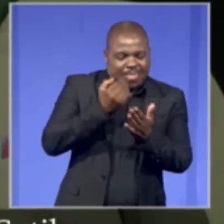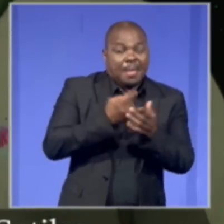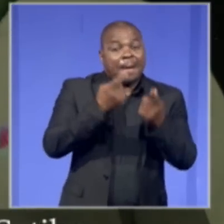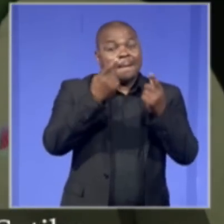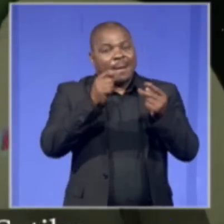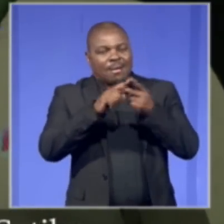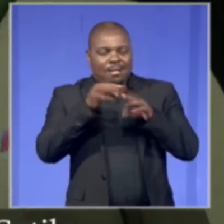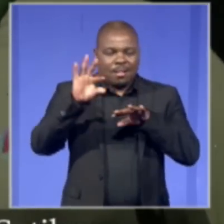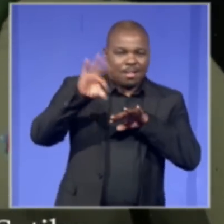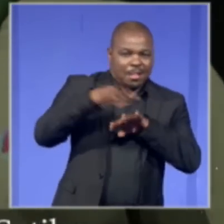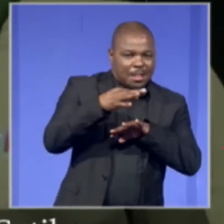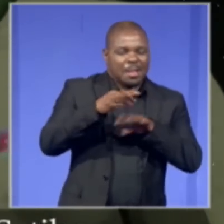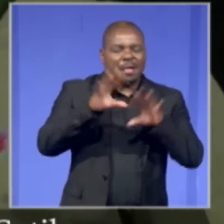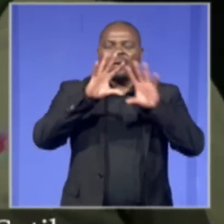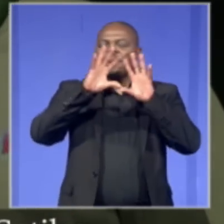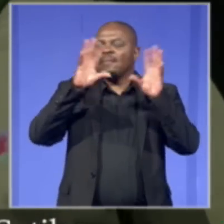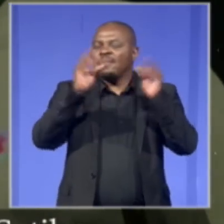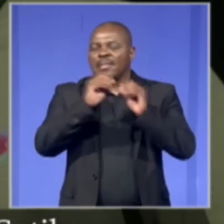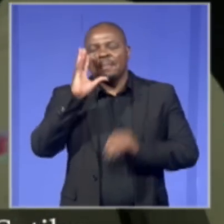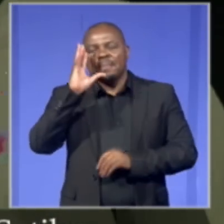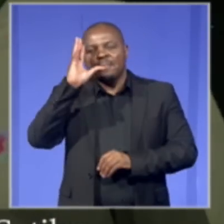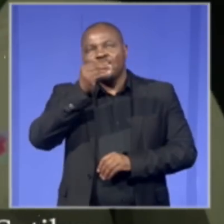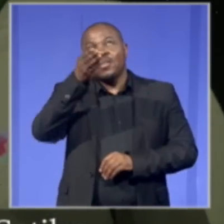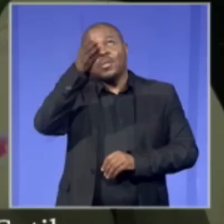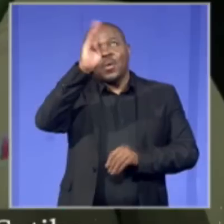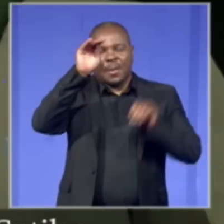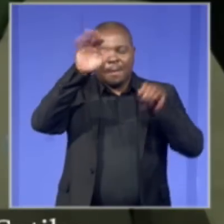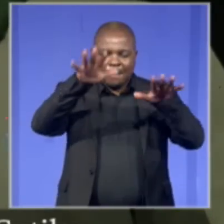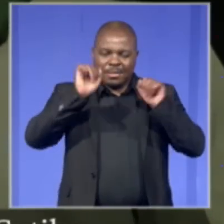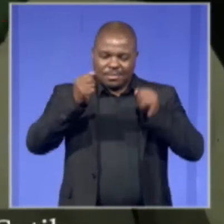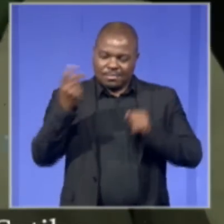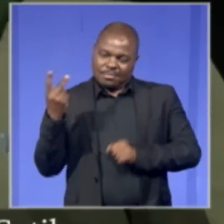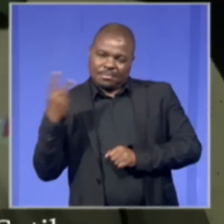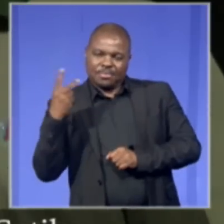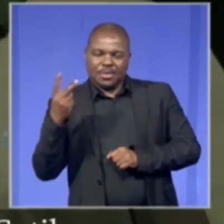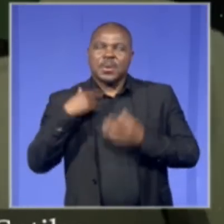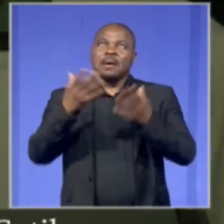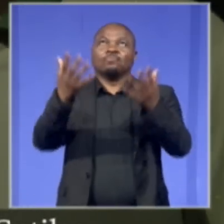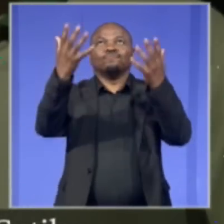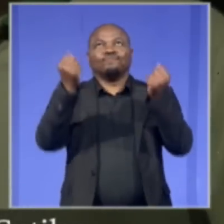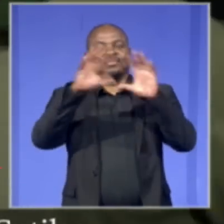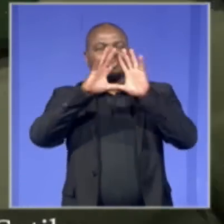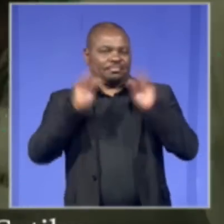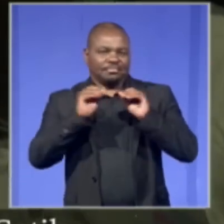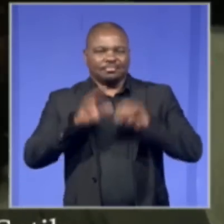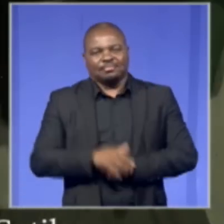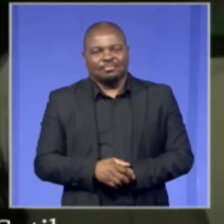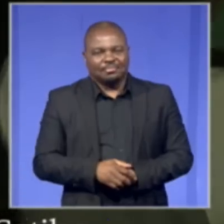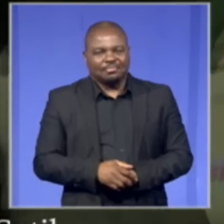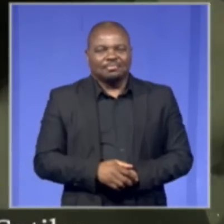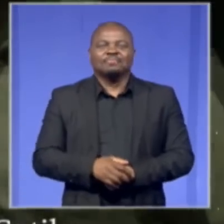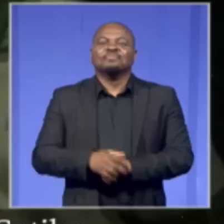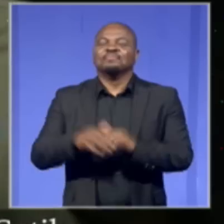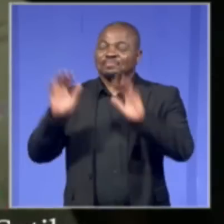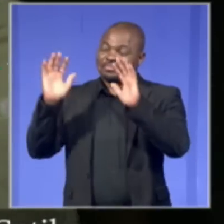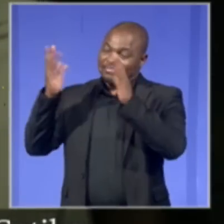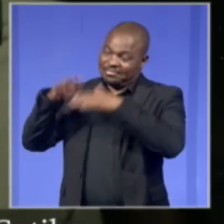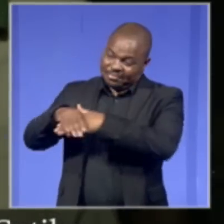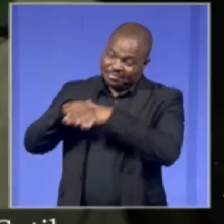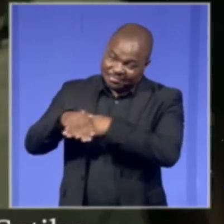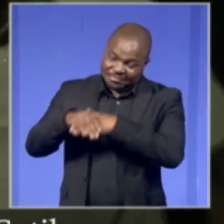lenyalo so tletse pila tse le ngore modimo tlo re shogofatsa ka moka tsona ra di receive ra le lebogela ba